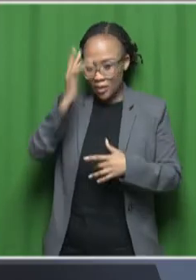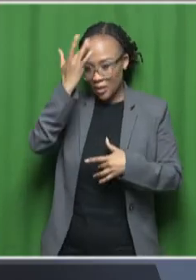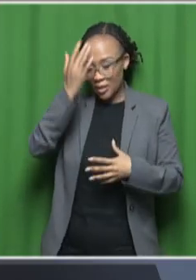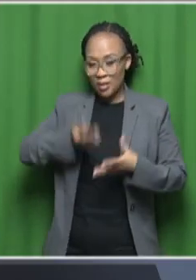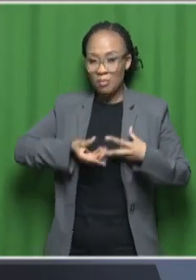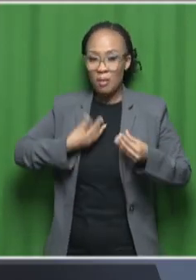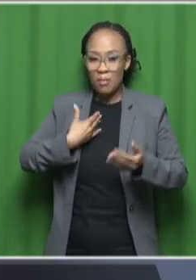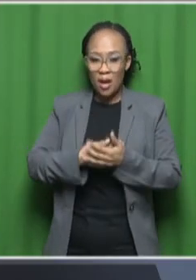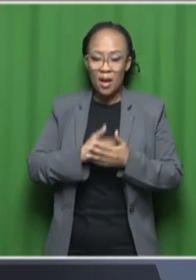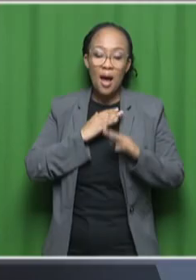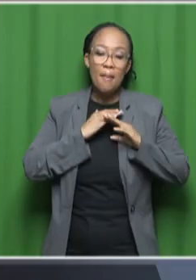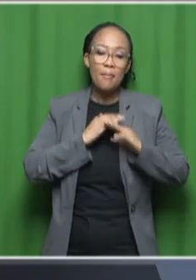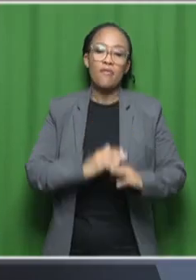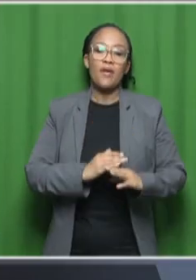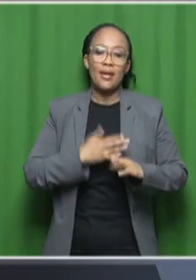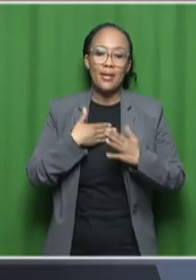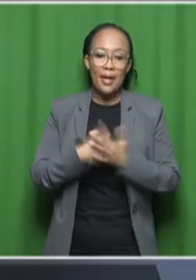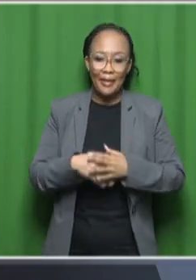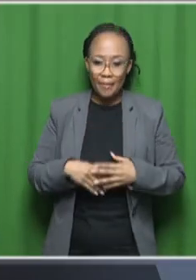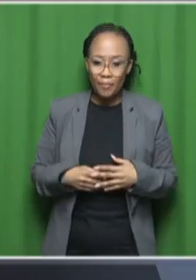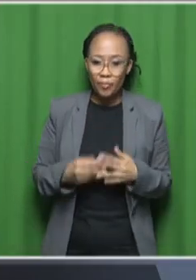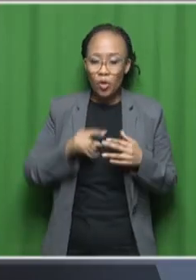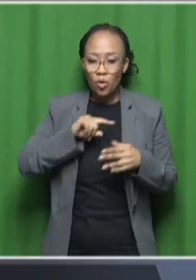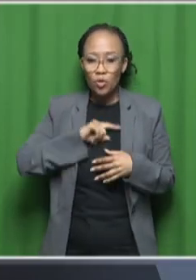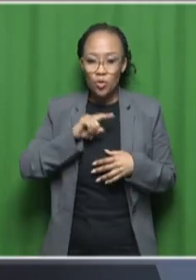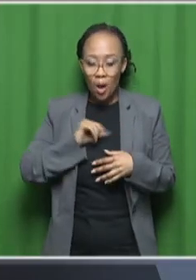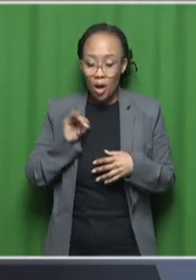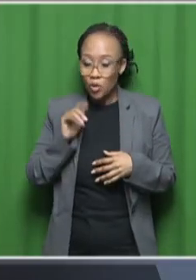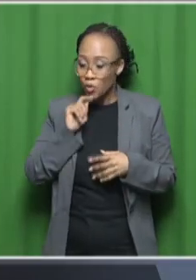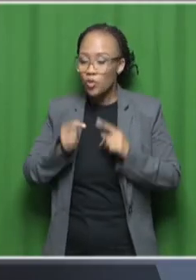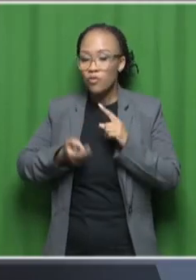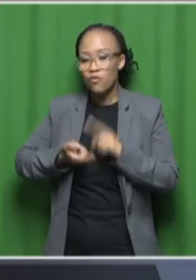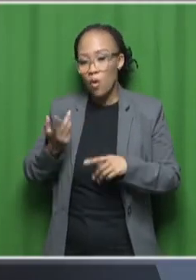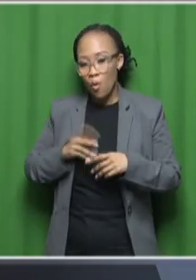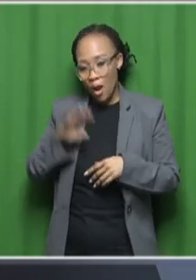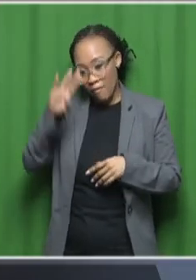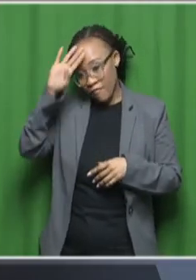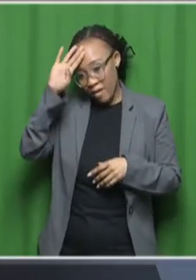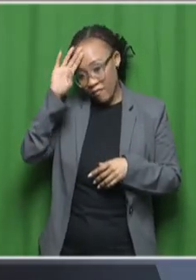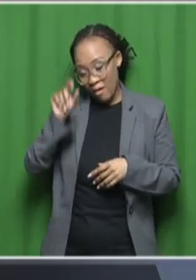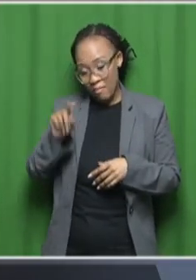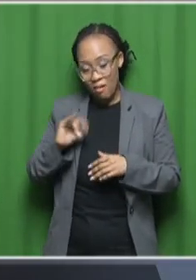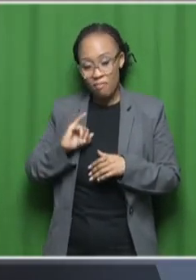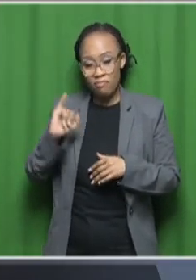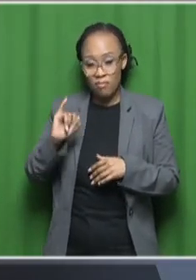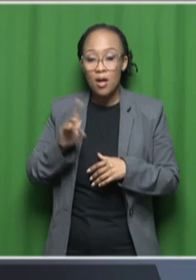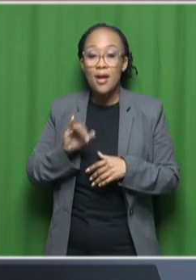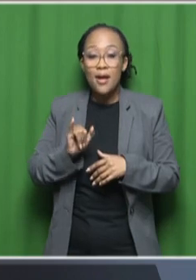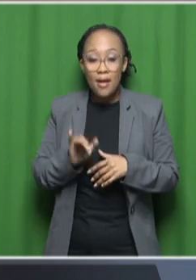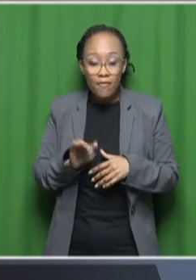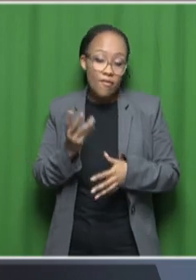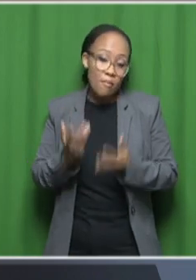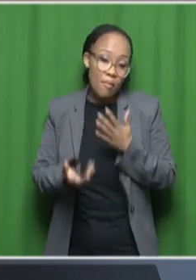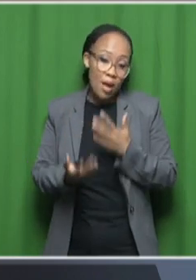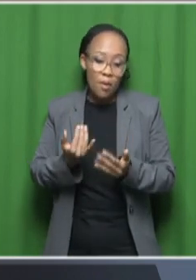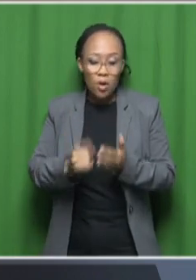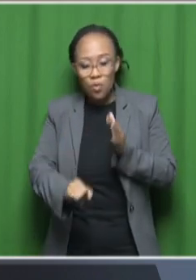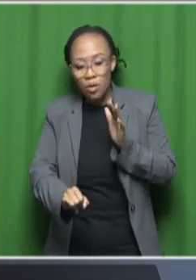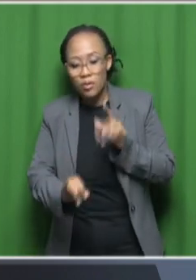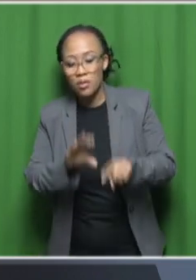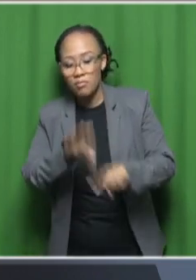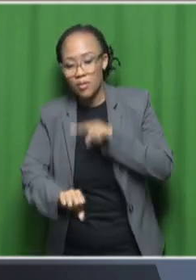often comes from an untreated, uncontrolled fever. So if those symptoms are identified by your healthcare